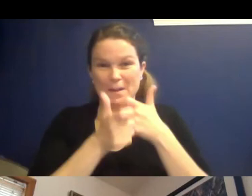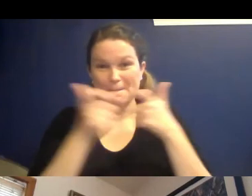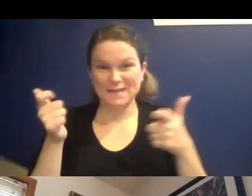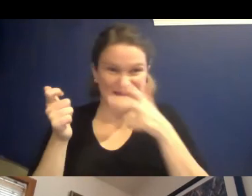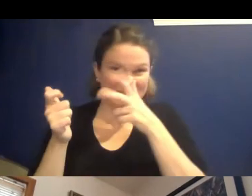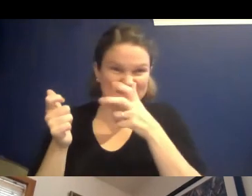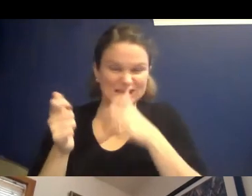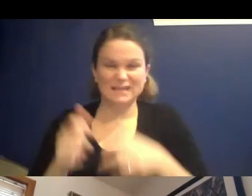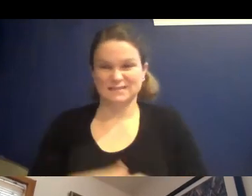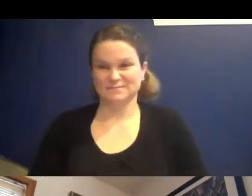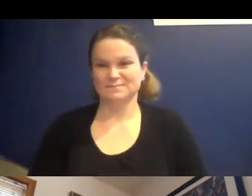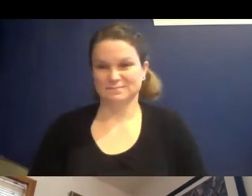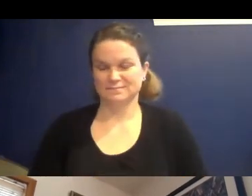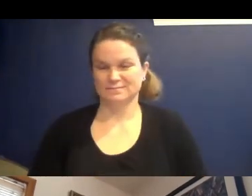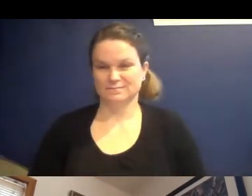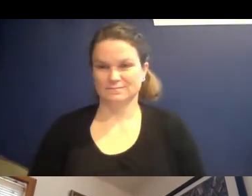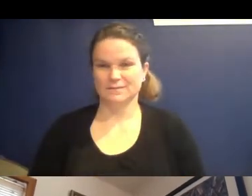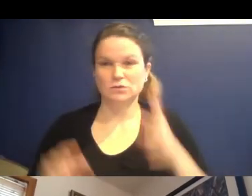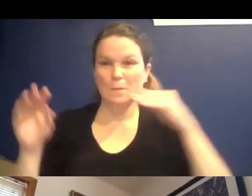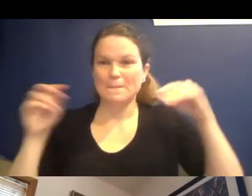insect to pollinate